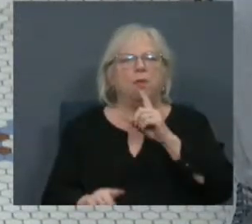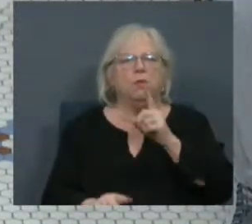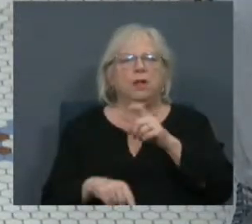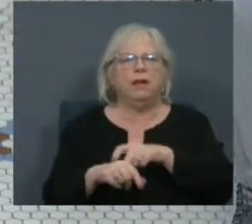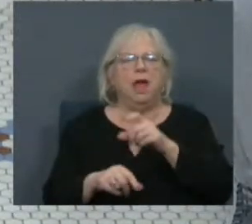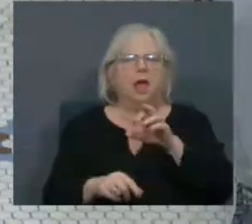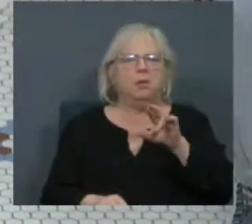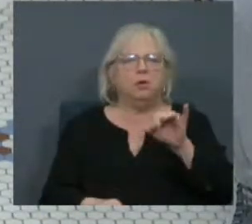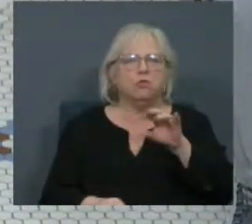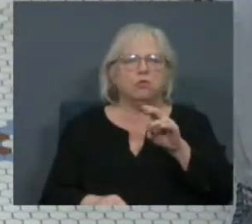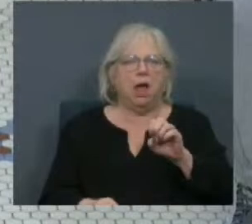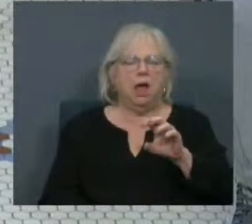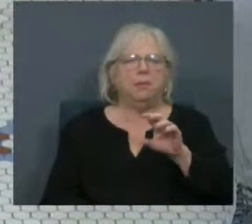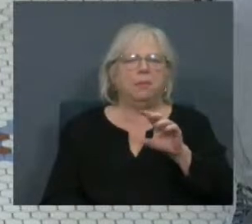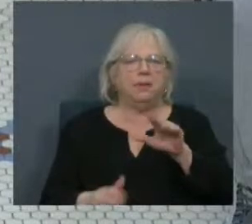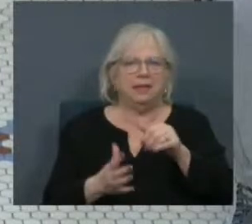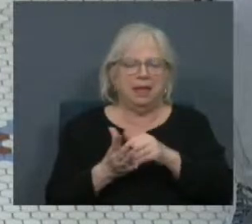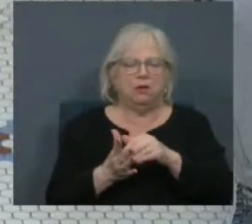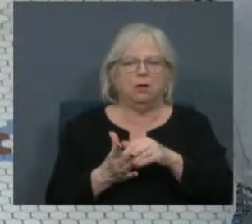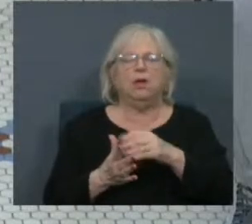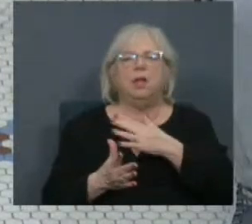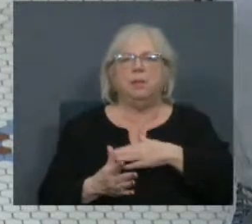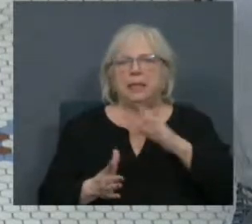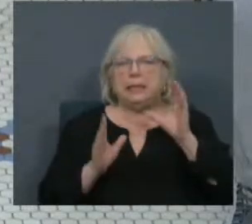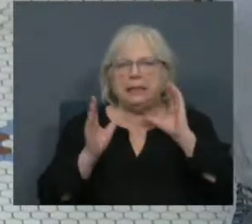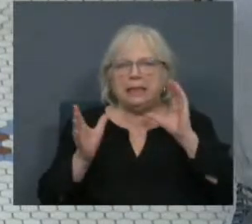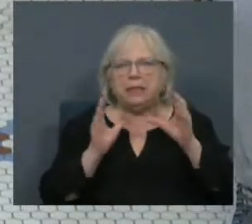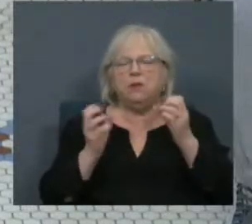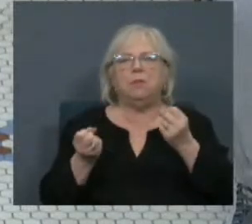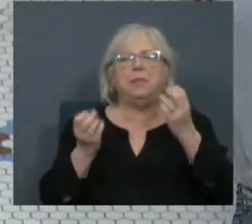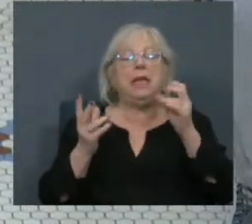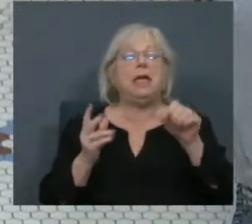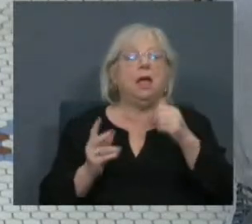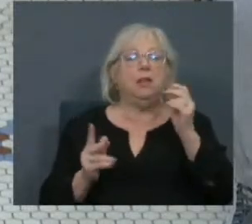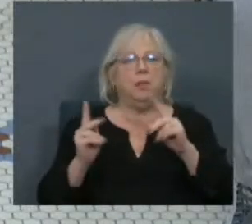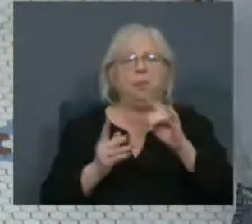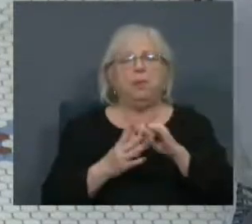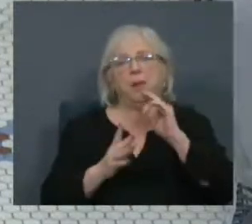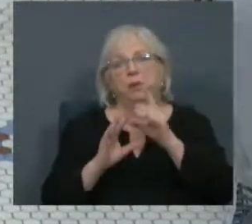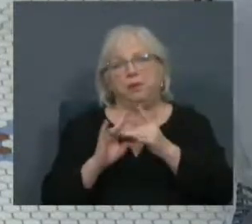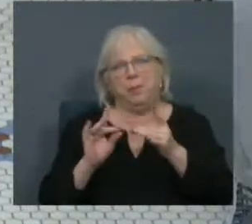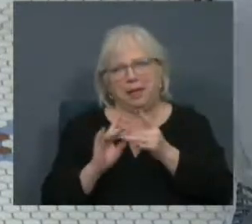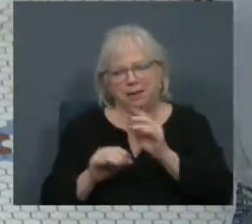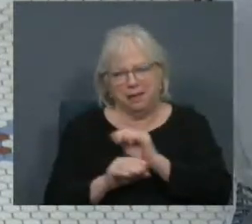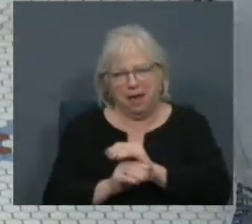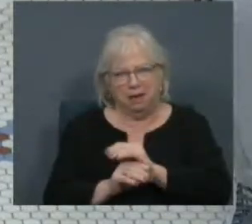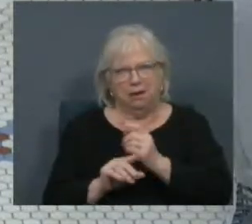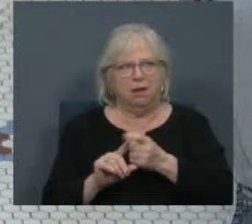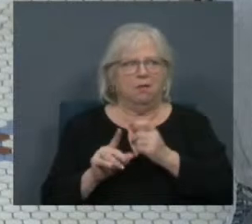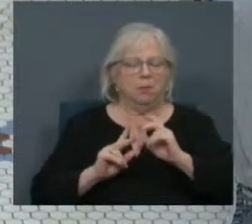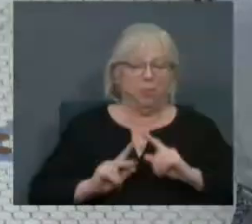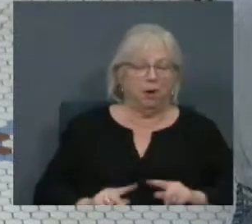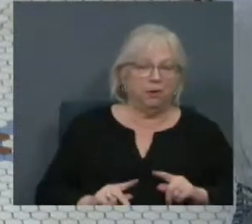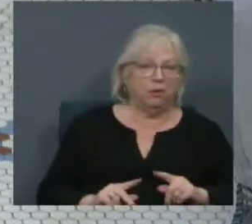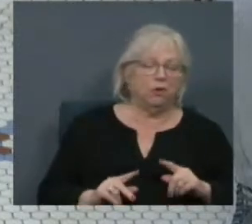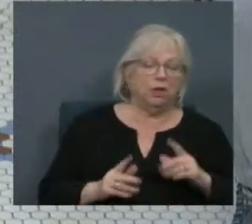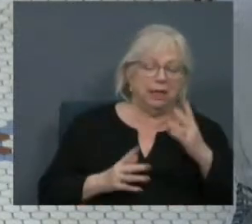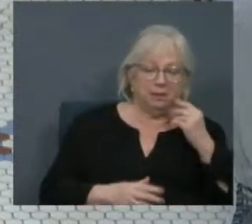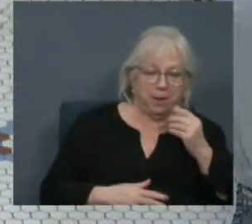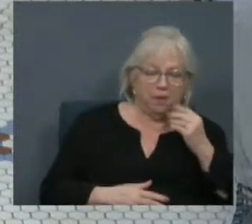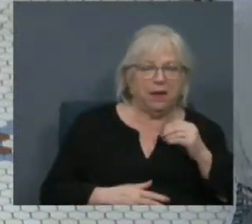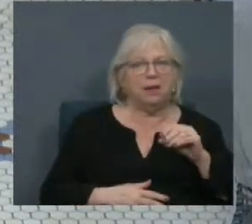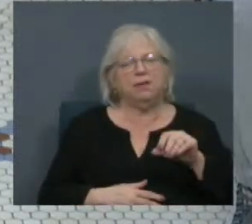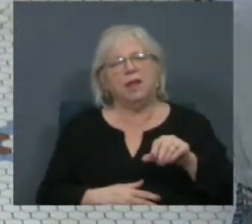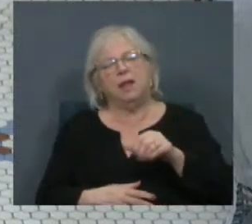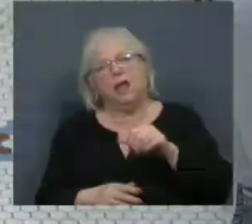Please take this into consideration. Please listen to the many other folks that are going to speak on this. From personal experiences, from other aspects, please listen